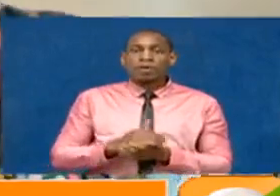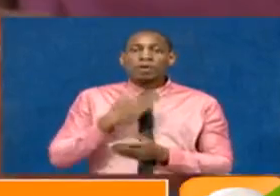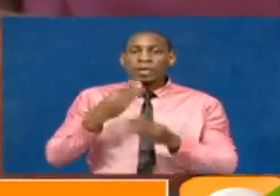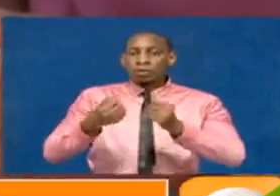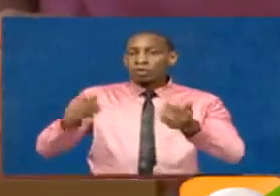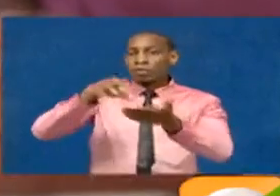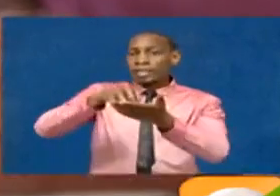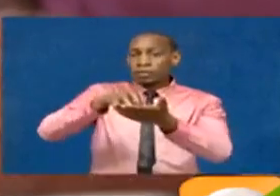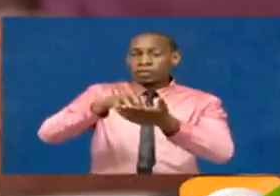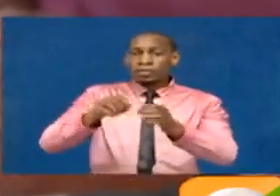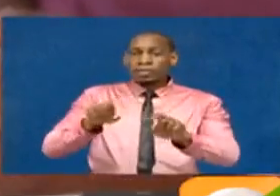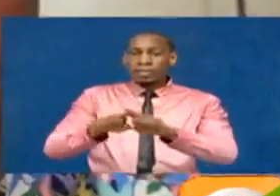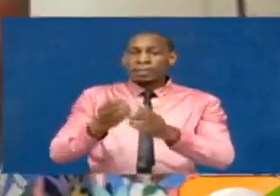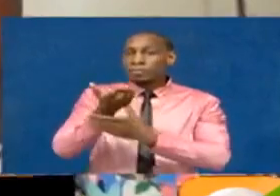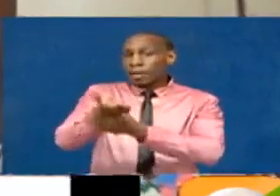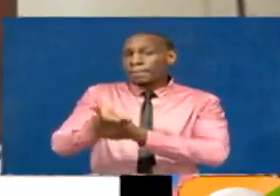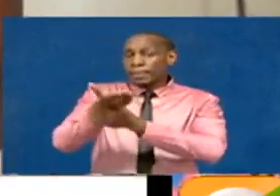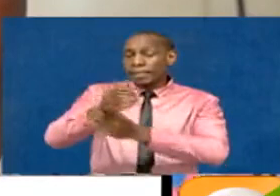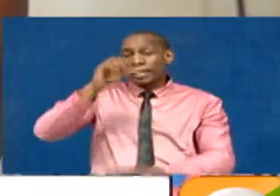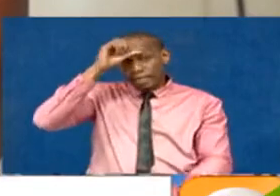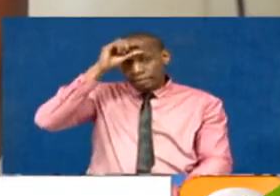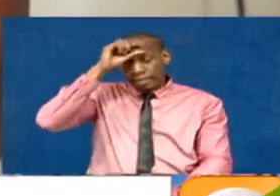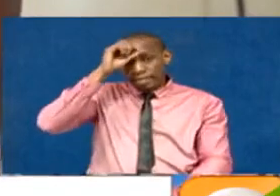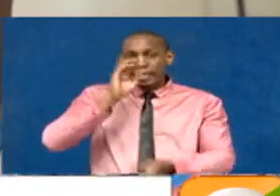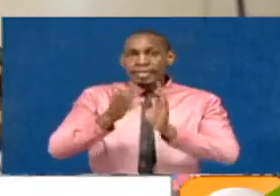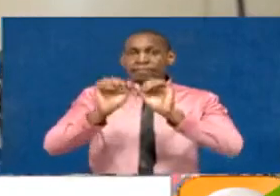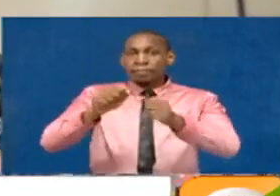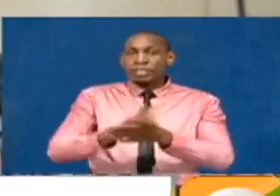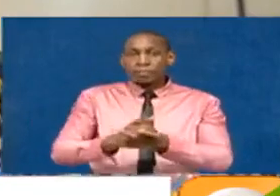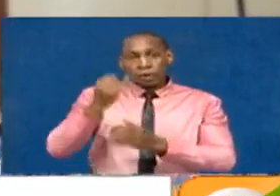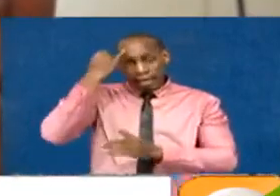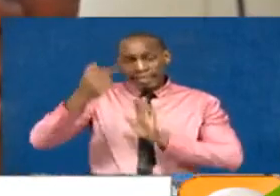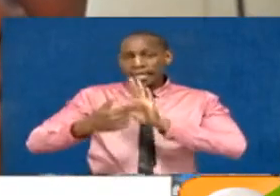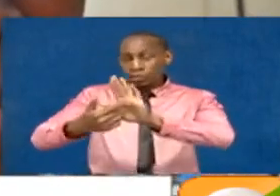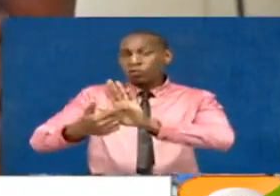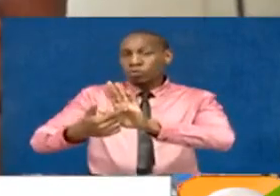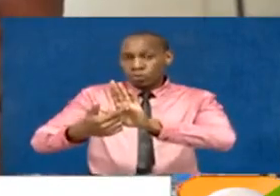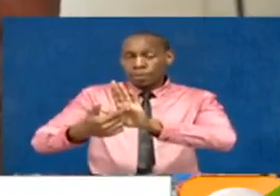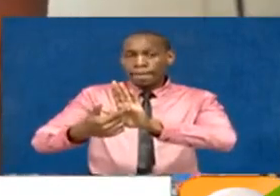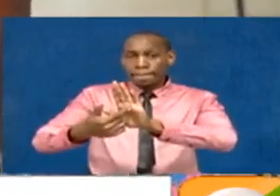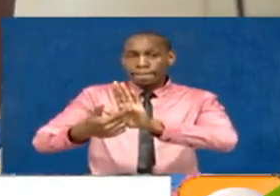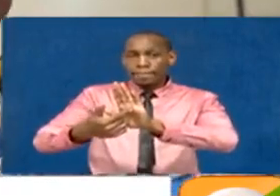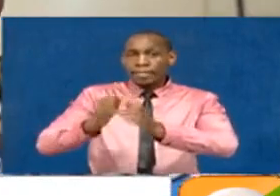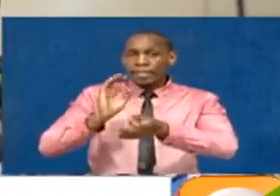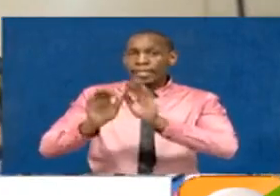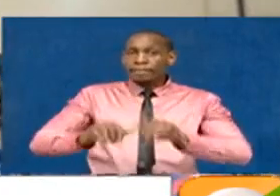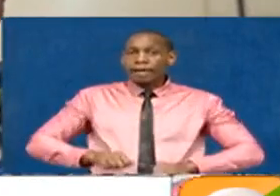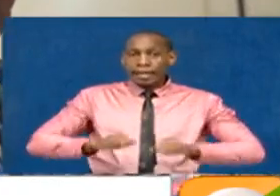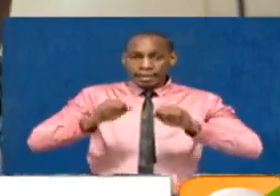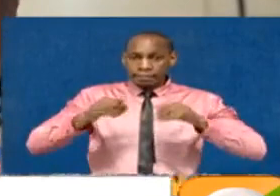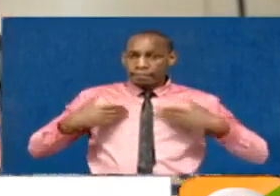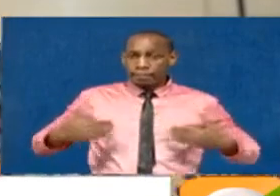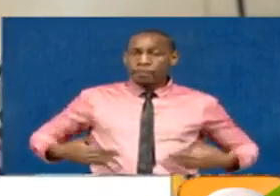that. We're still appealing to the government if you can give us the hint to get where, if he's alive or the